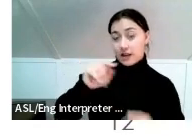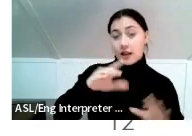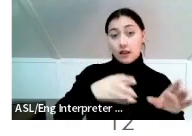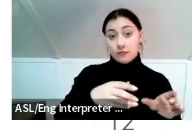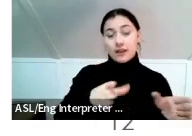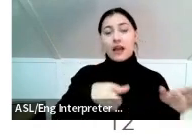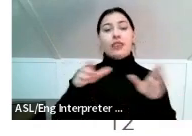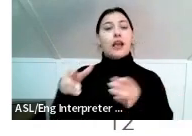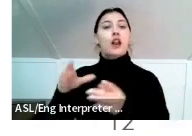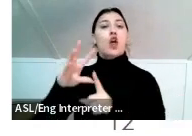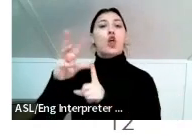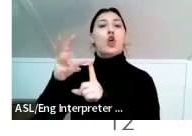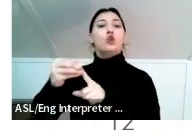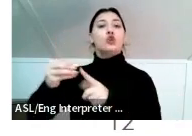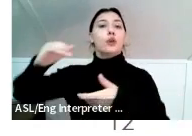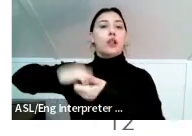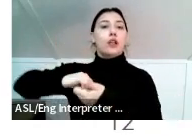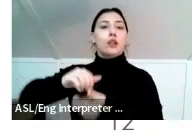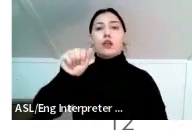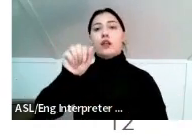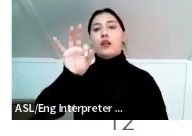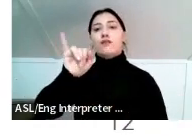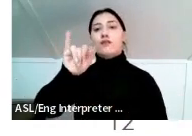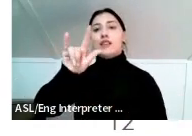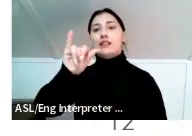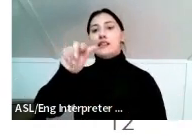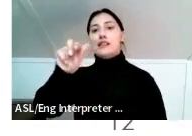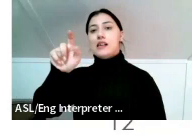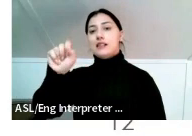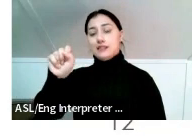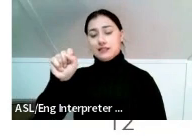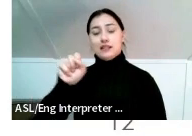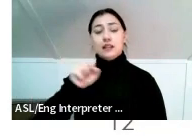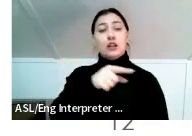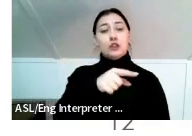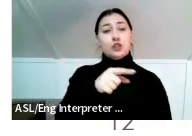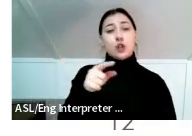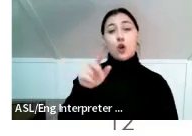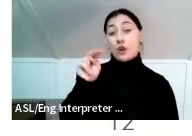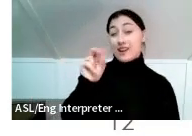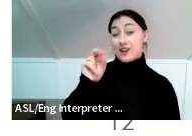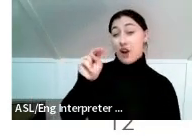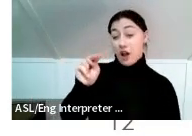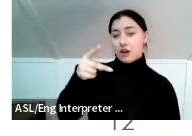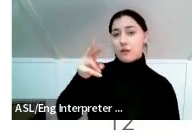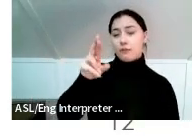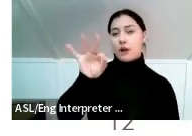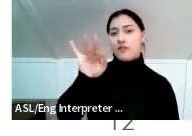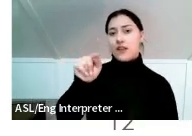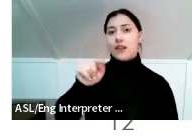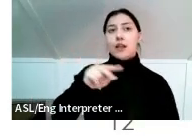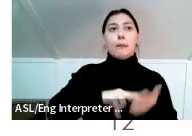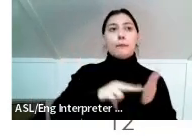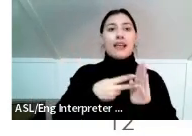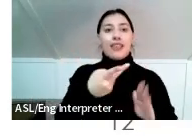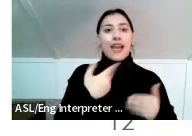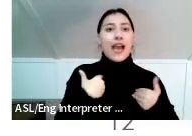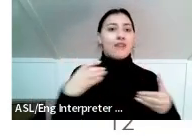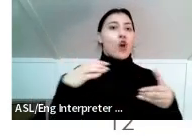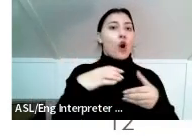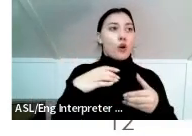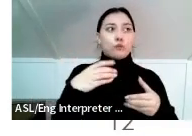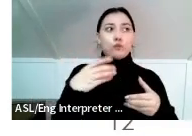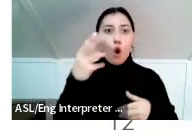affiliates. For this program, eligible nonprofits are independent entities with their own 501c3 status with